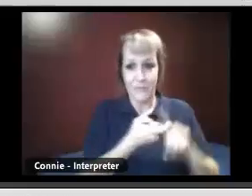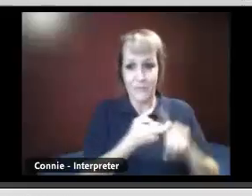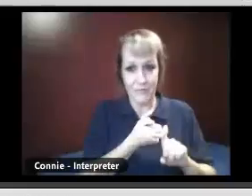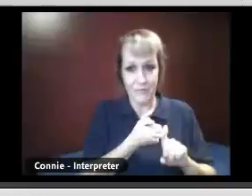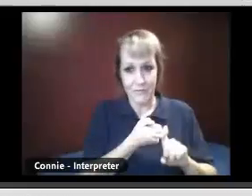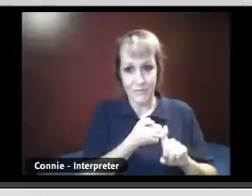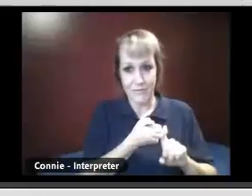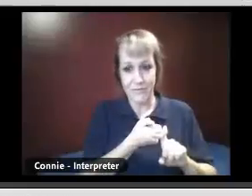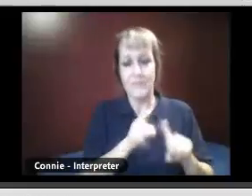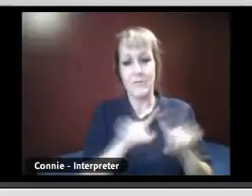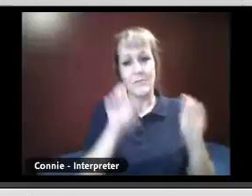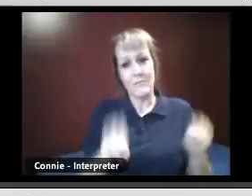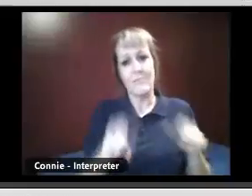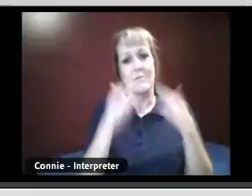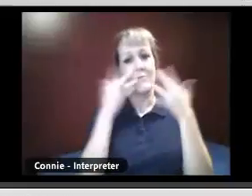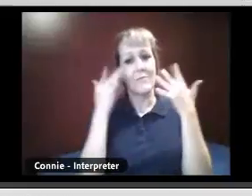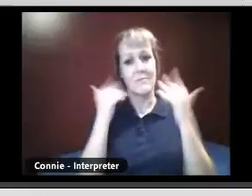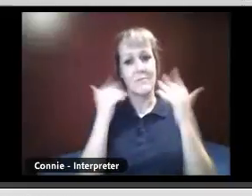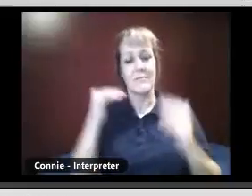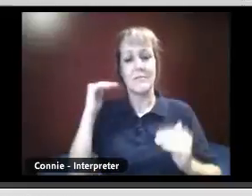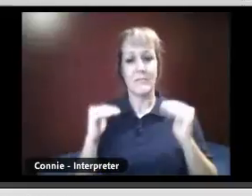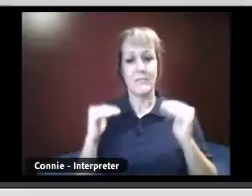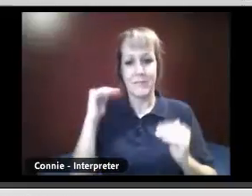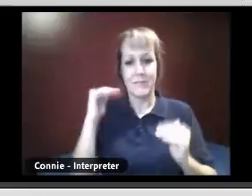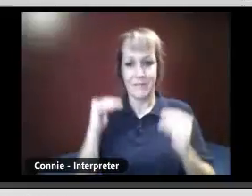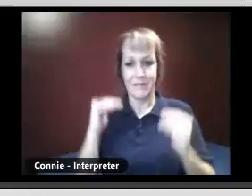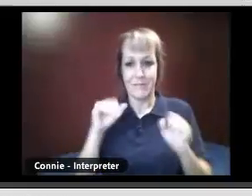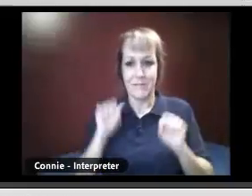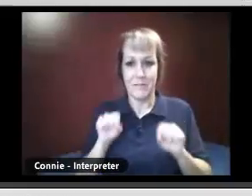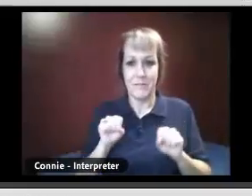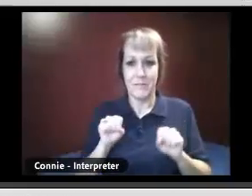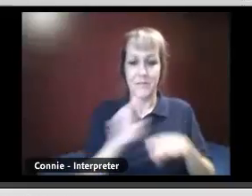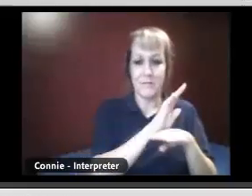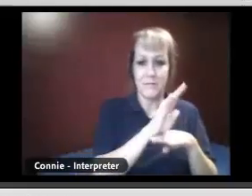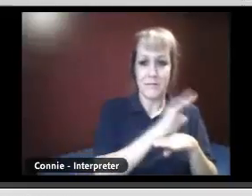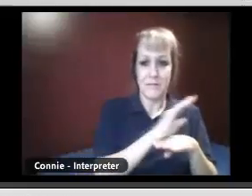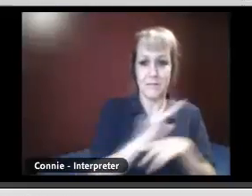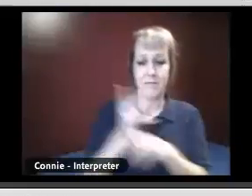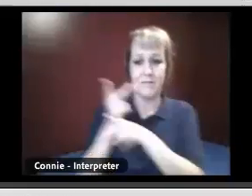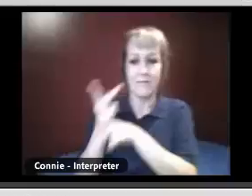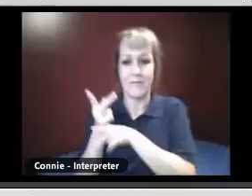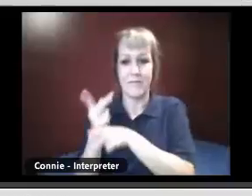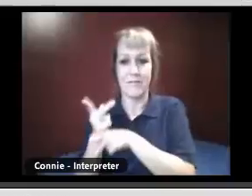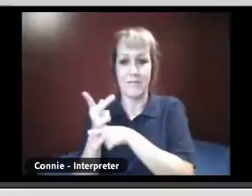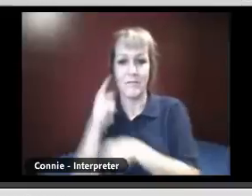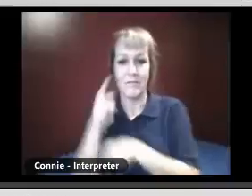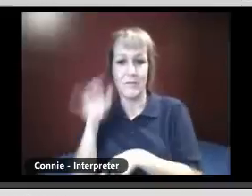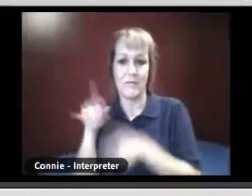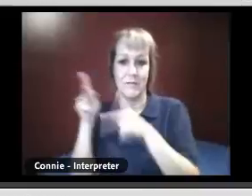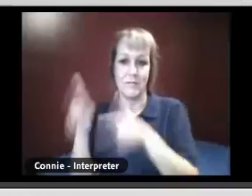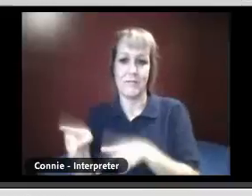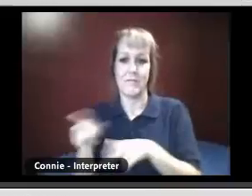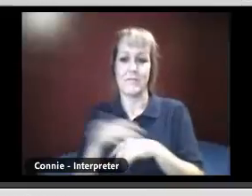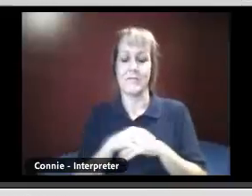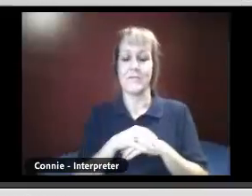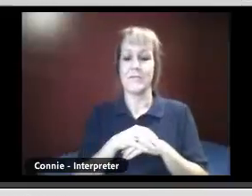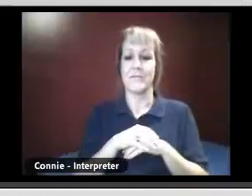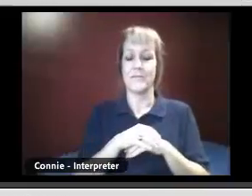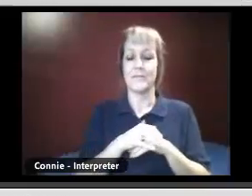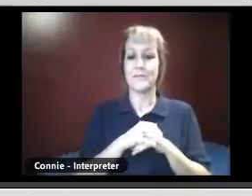but balance that ability of business and caring, for the individuals, that you're working